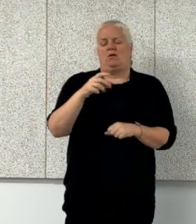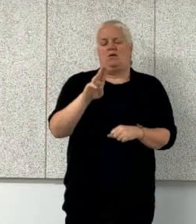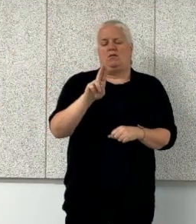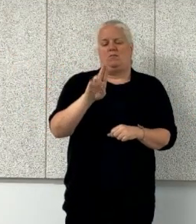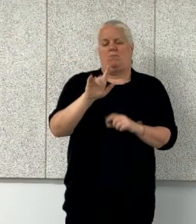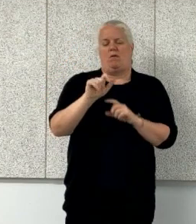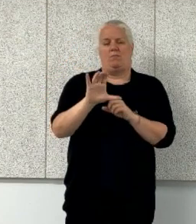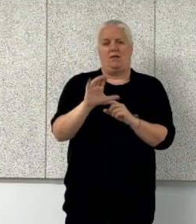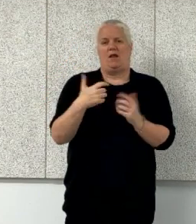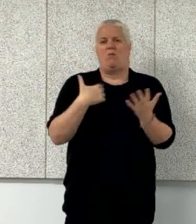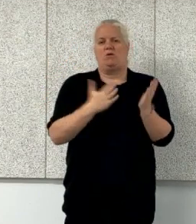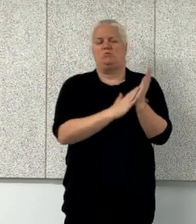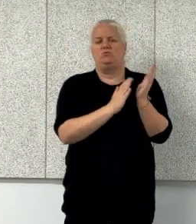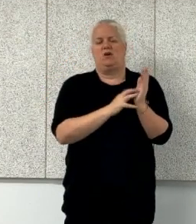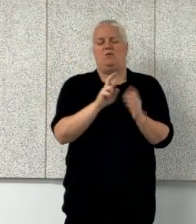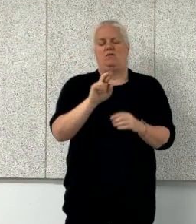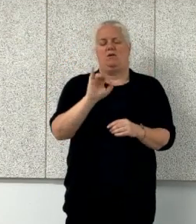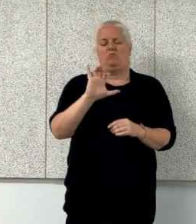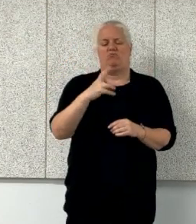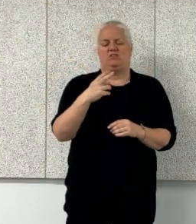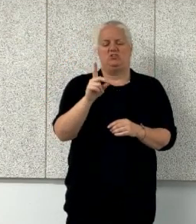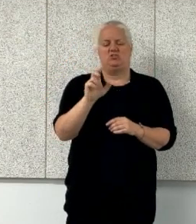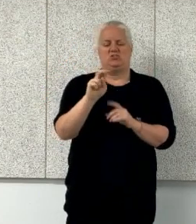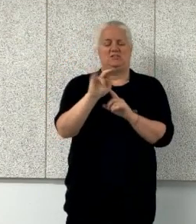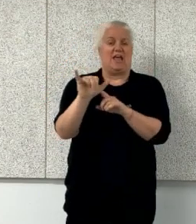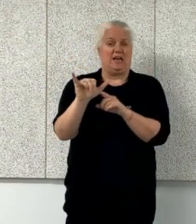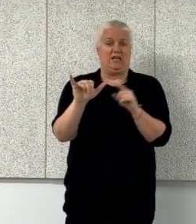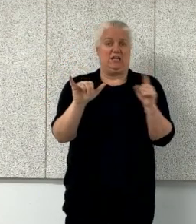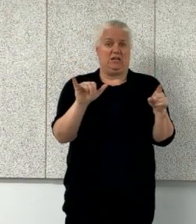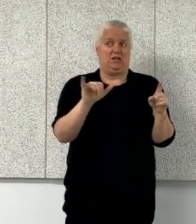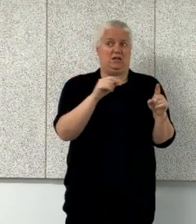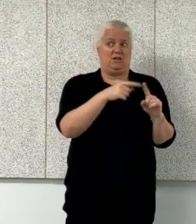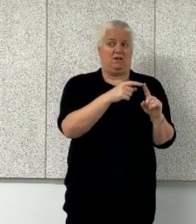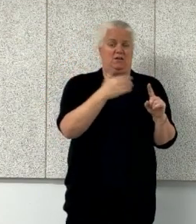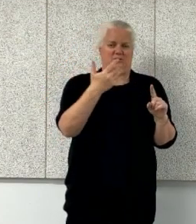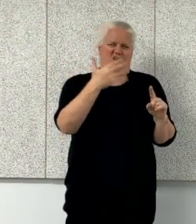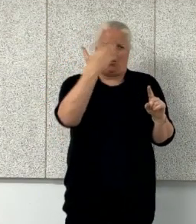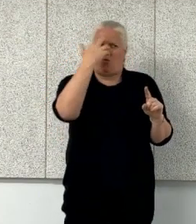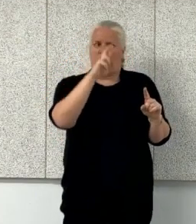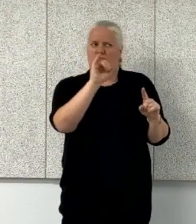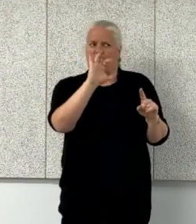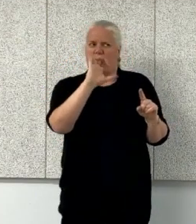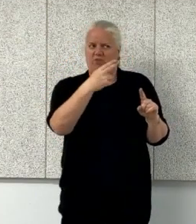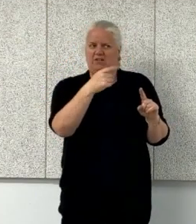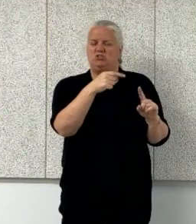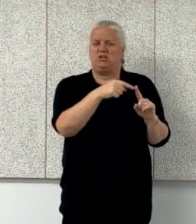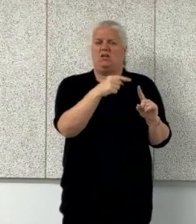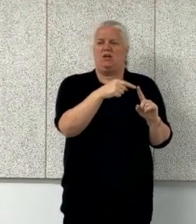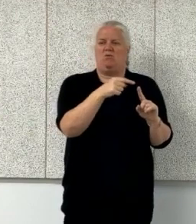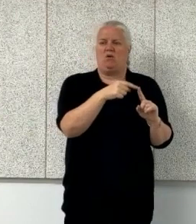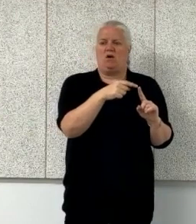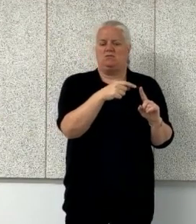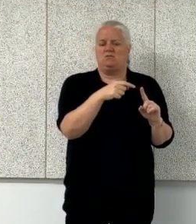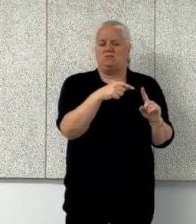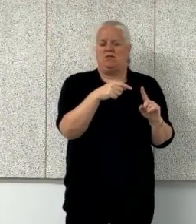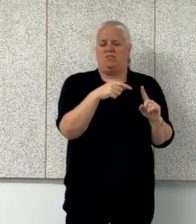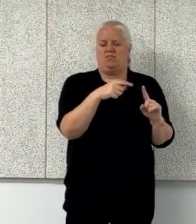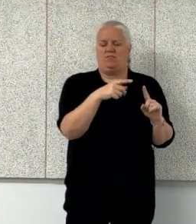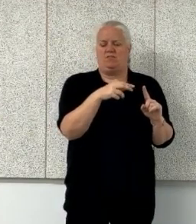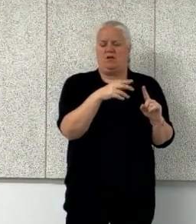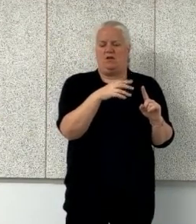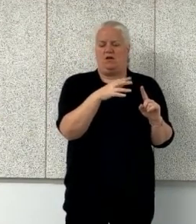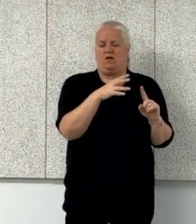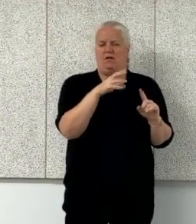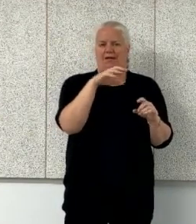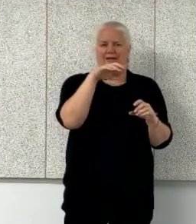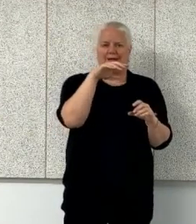shout out Rich Denny, who in many ways was like, and you know Rich, like was just like the sort of